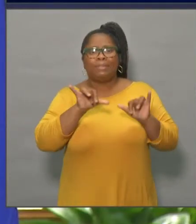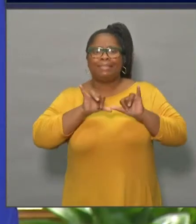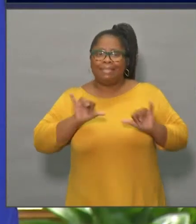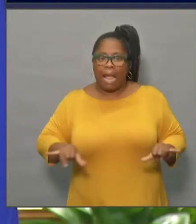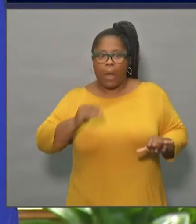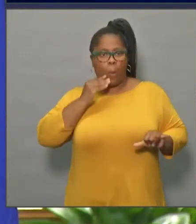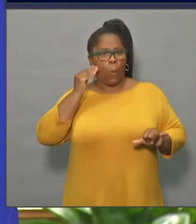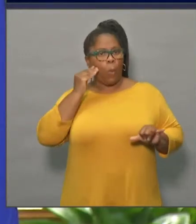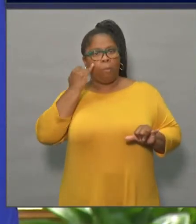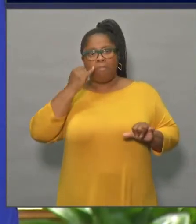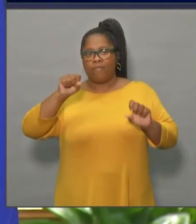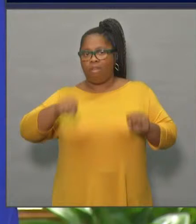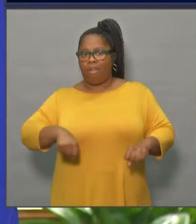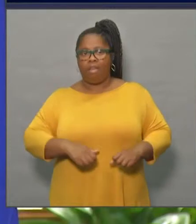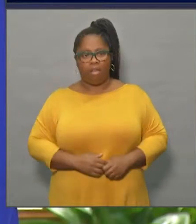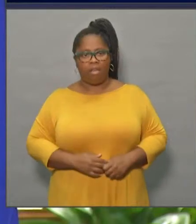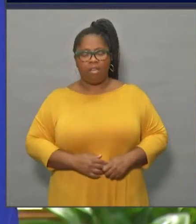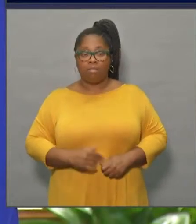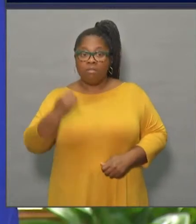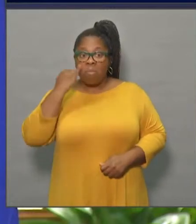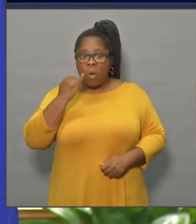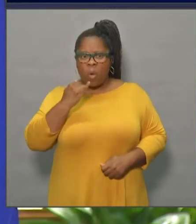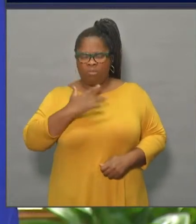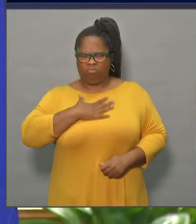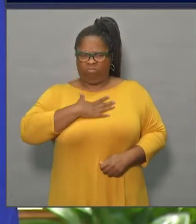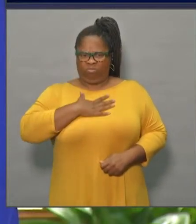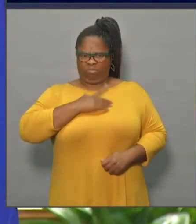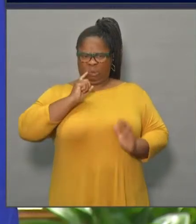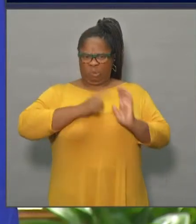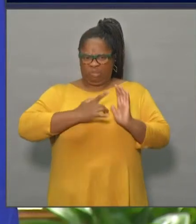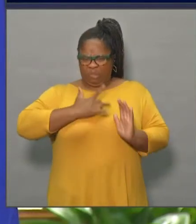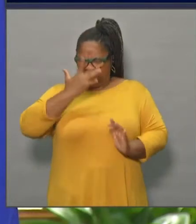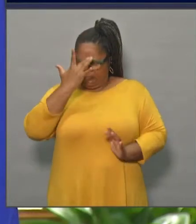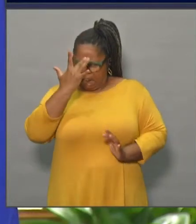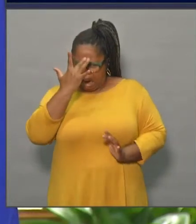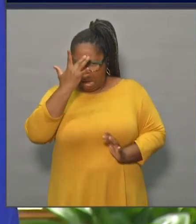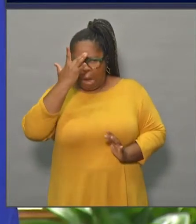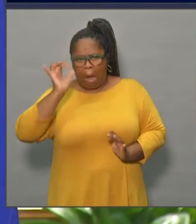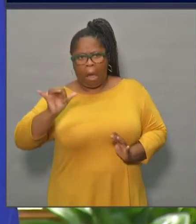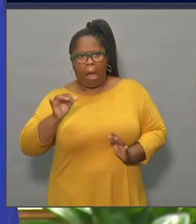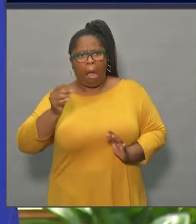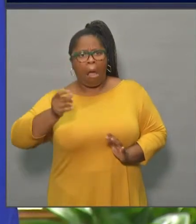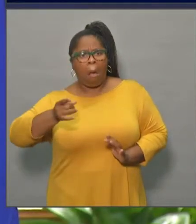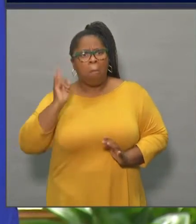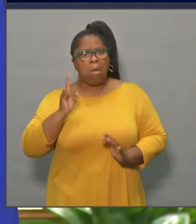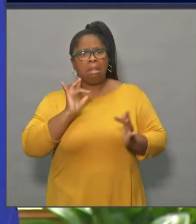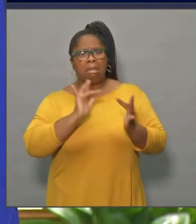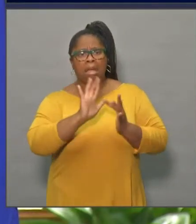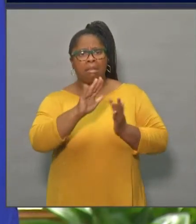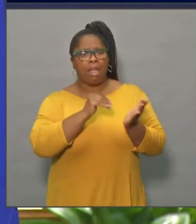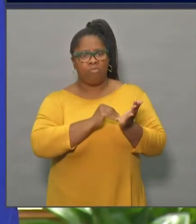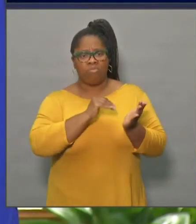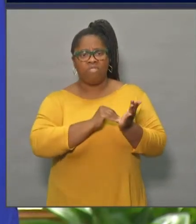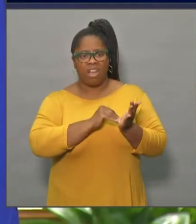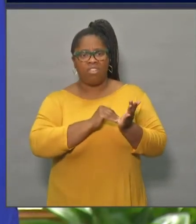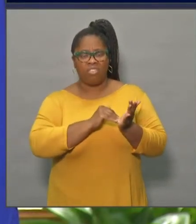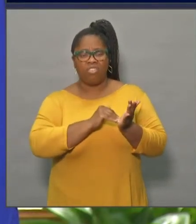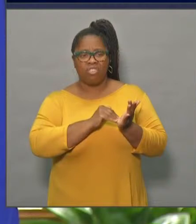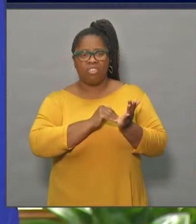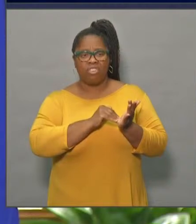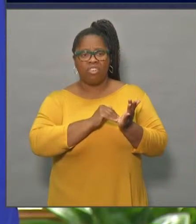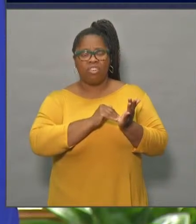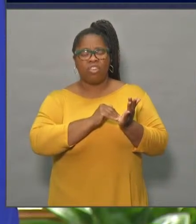possible. And if you begin to feel sick, please contact your provider immediately. And I would like to urge people to make